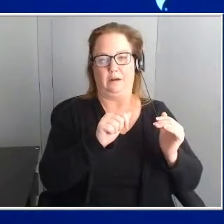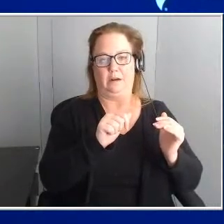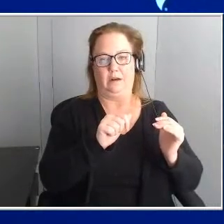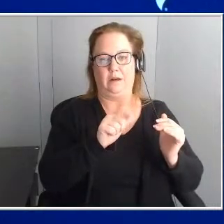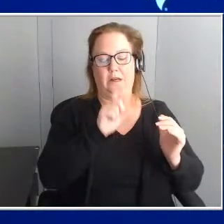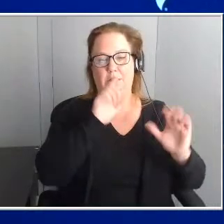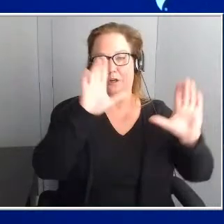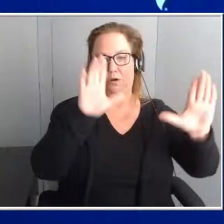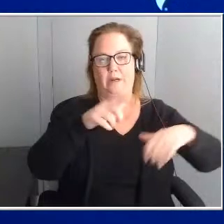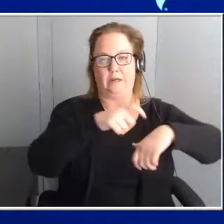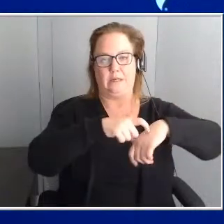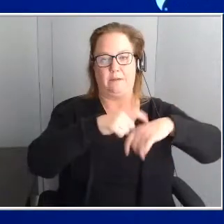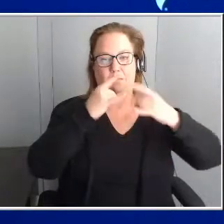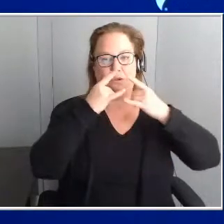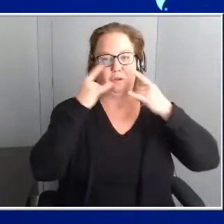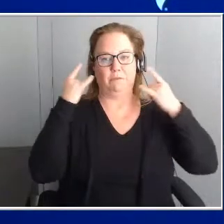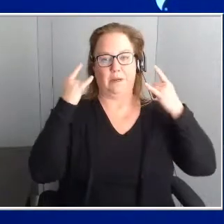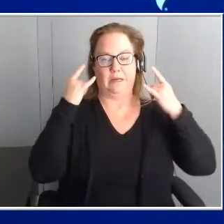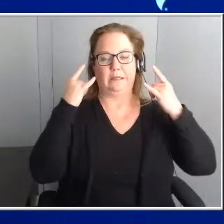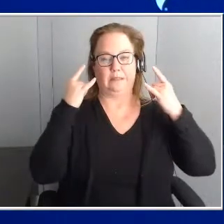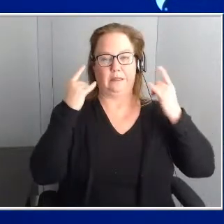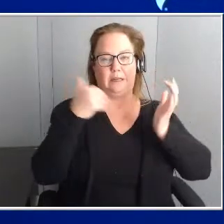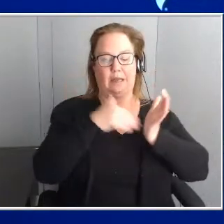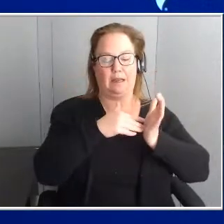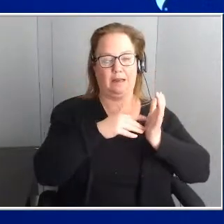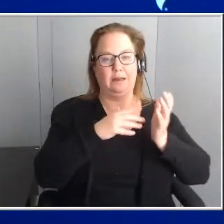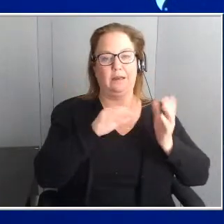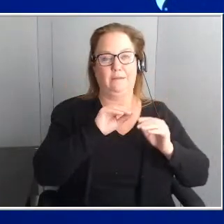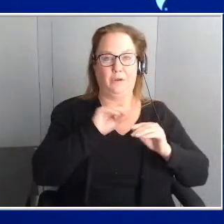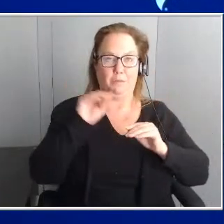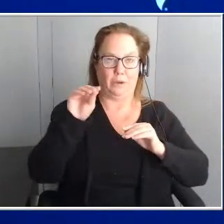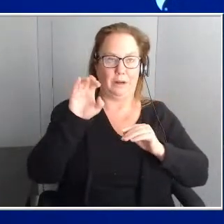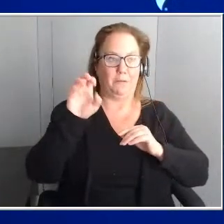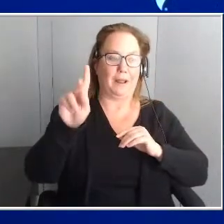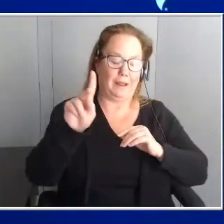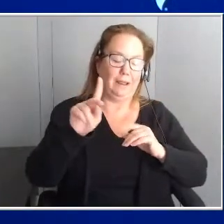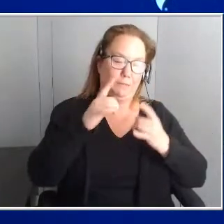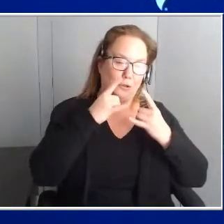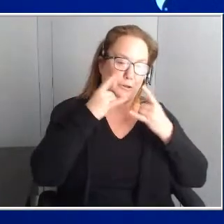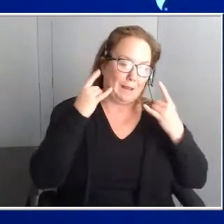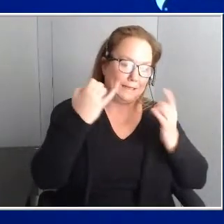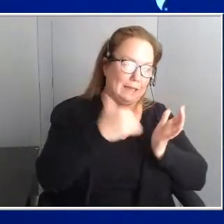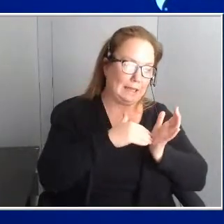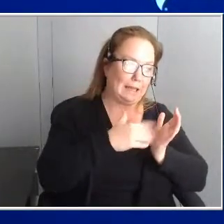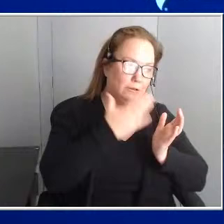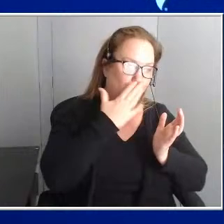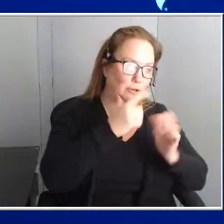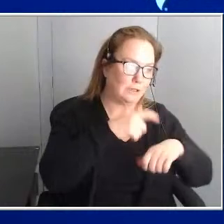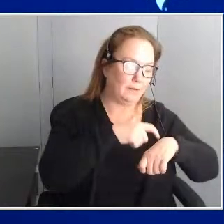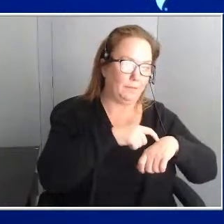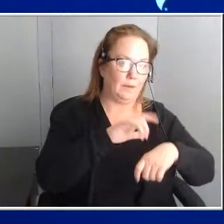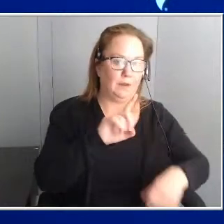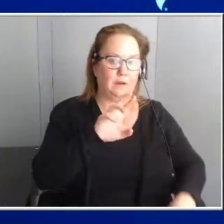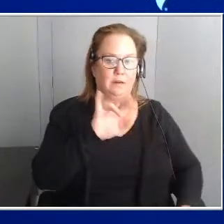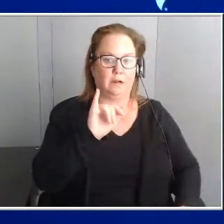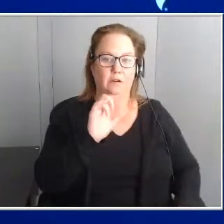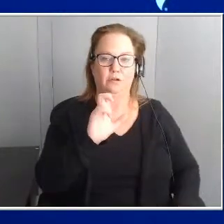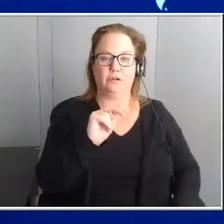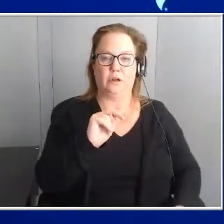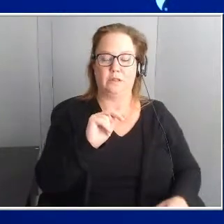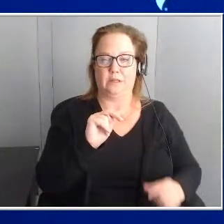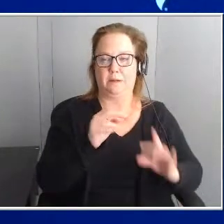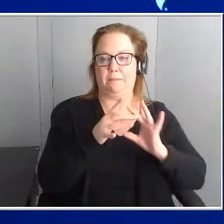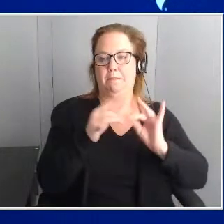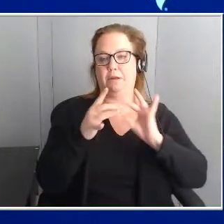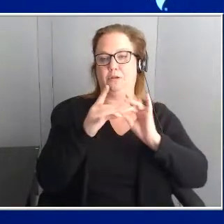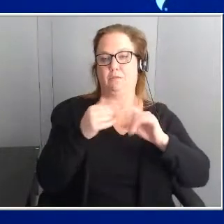time to pull your mask back out if you've put them away. And then secondly, we mentioned, I think it was Dr. Johnson earlier that mentioned briefly, some of